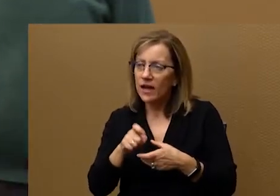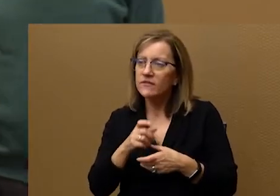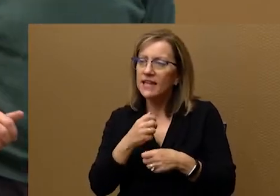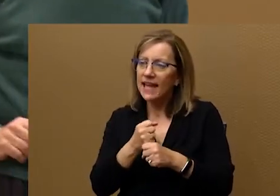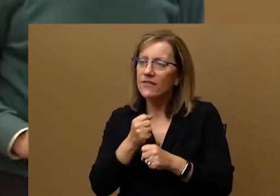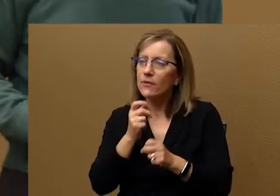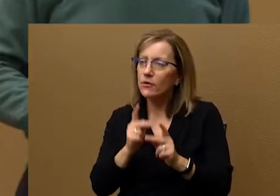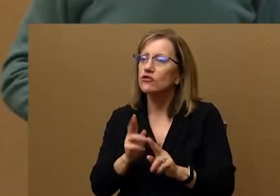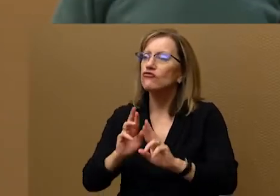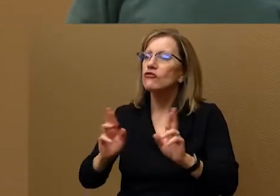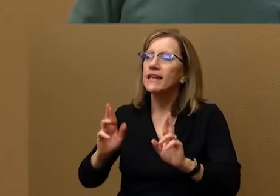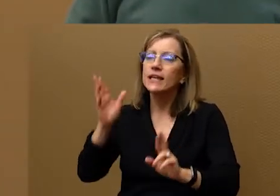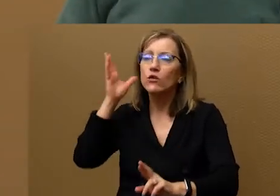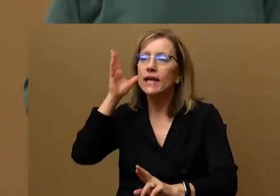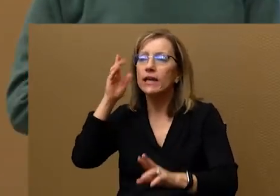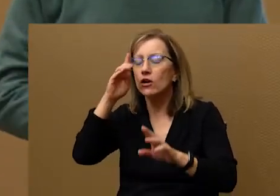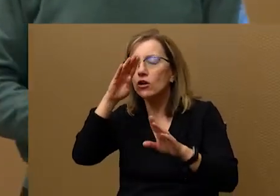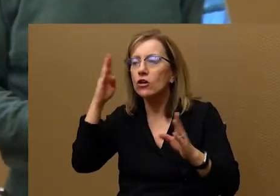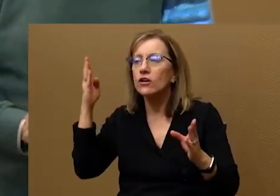confrontation.